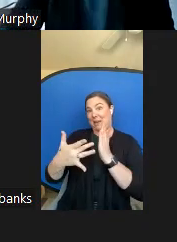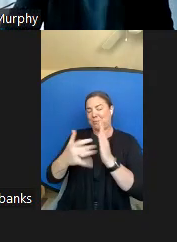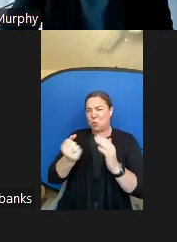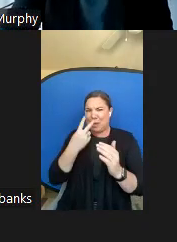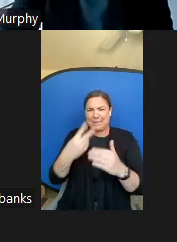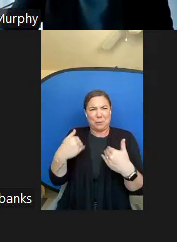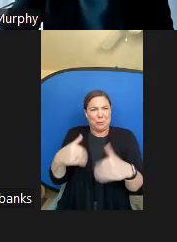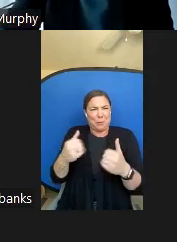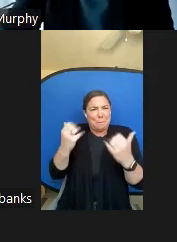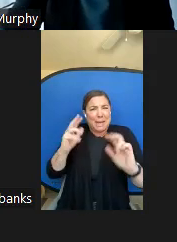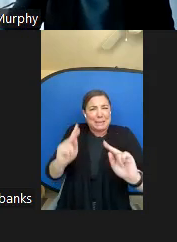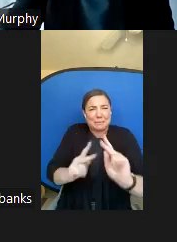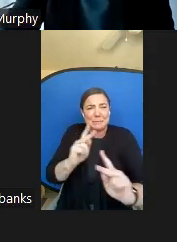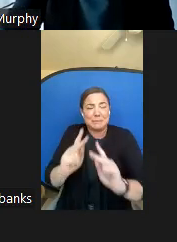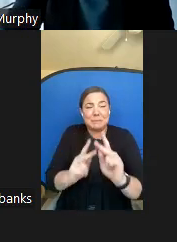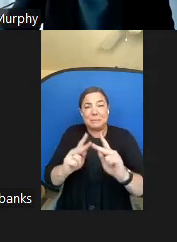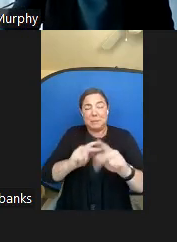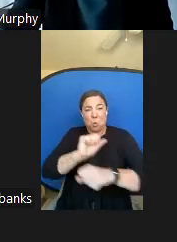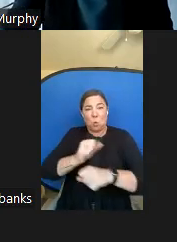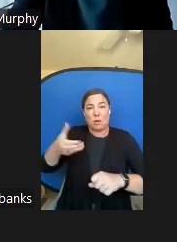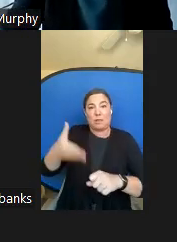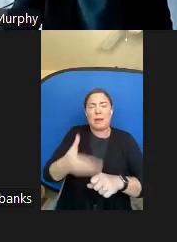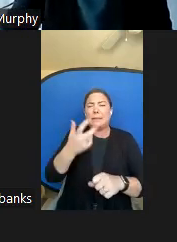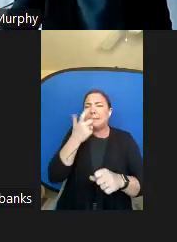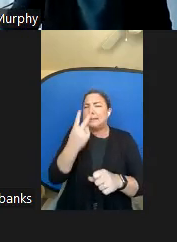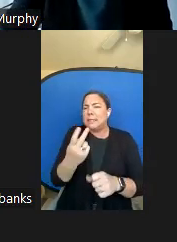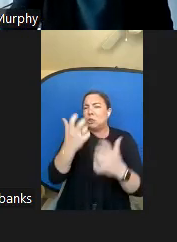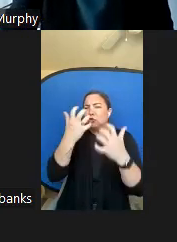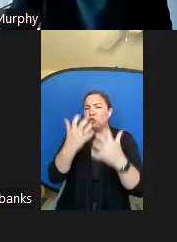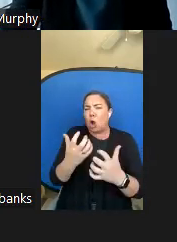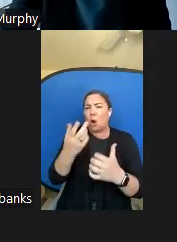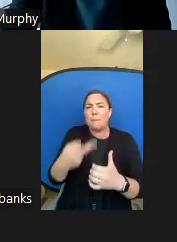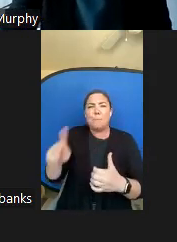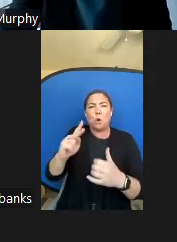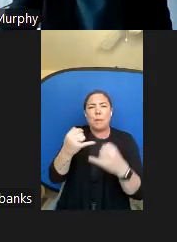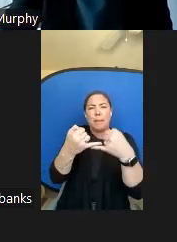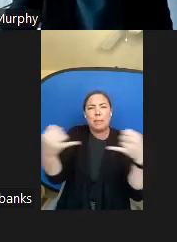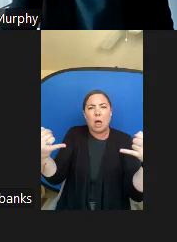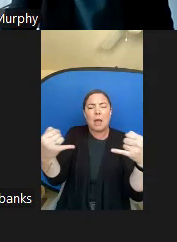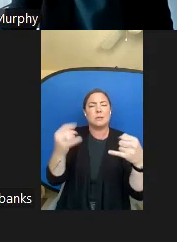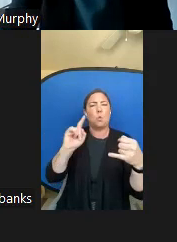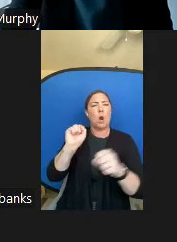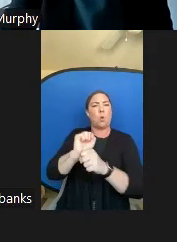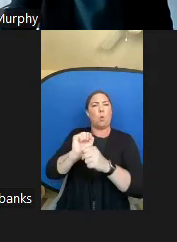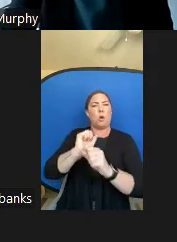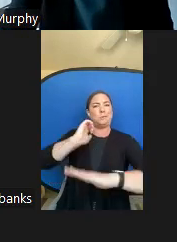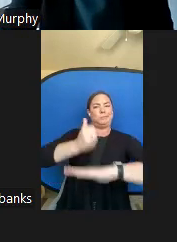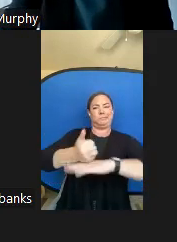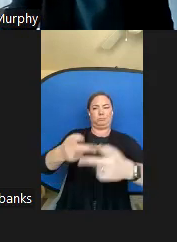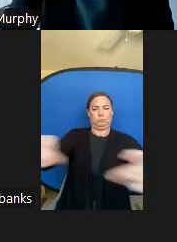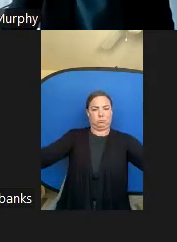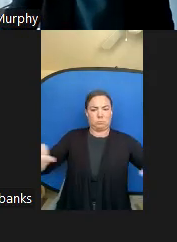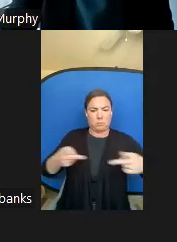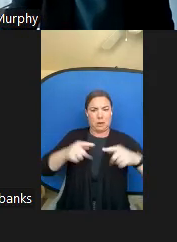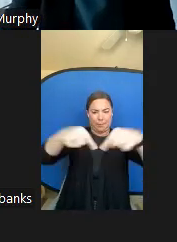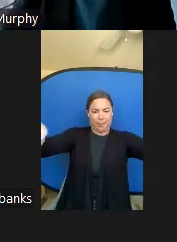You can see lines, these darker kind of purple lines where there are workshop walls, and occasionally you can see where there are roads running